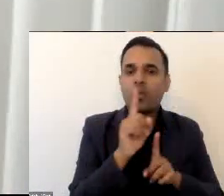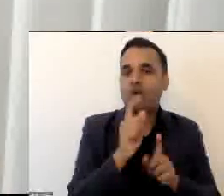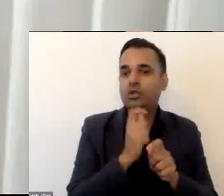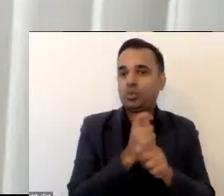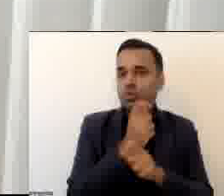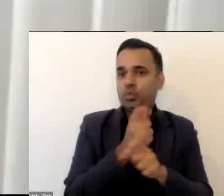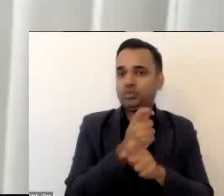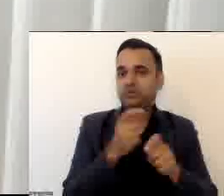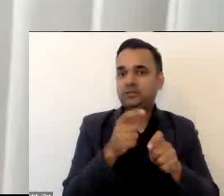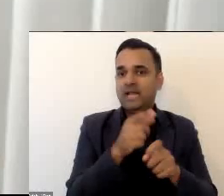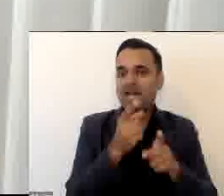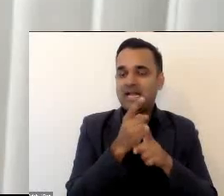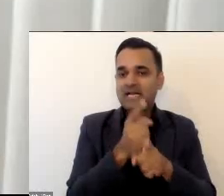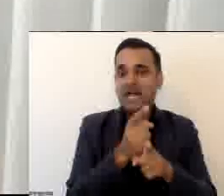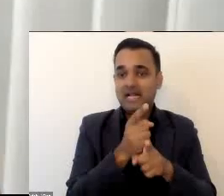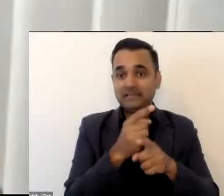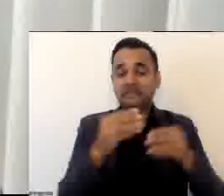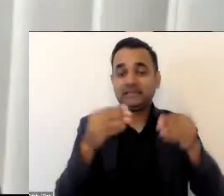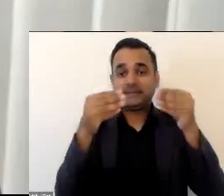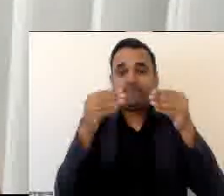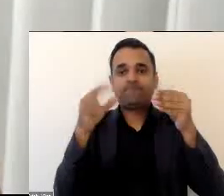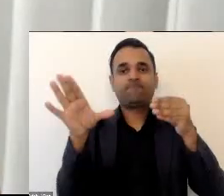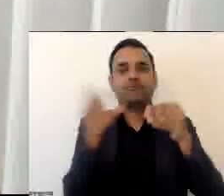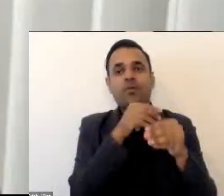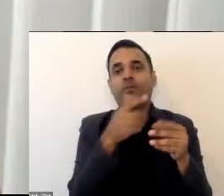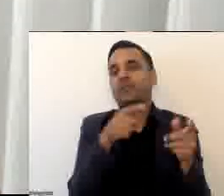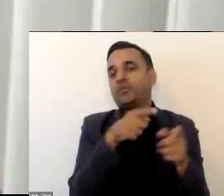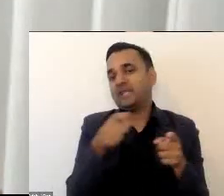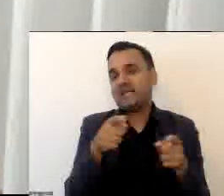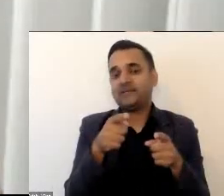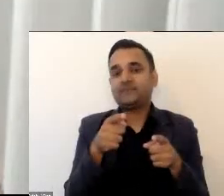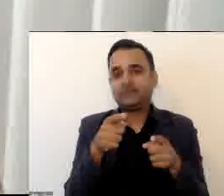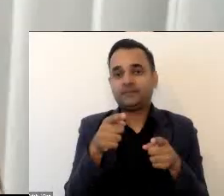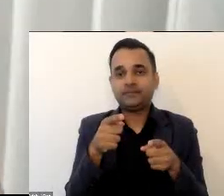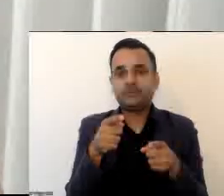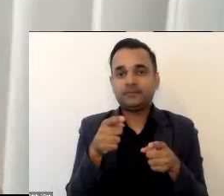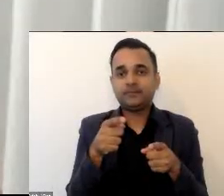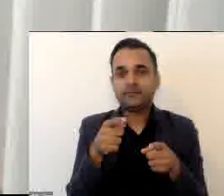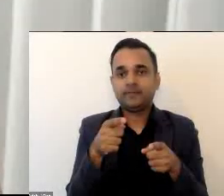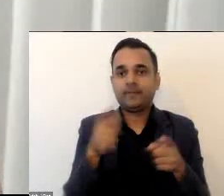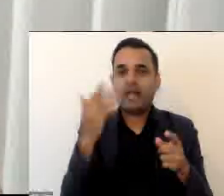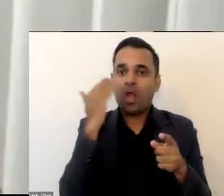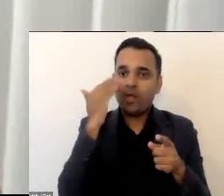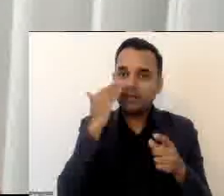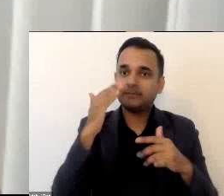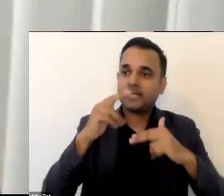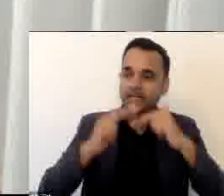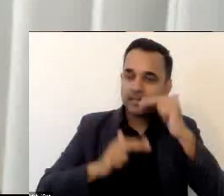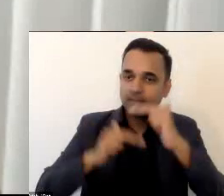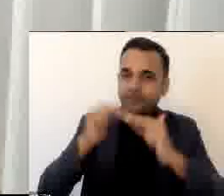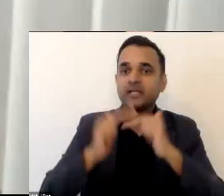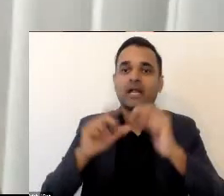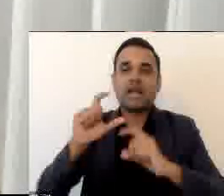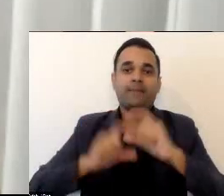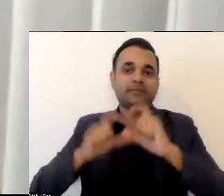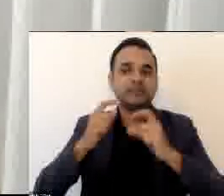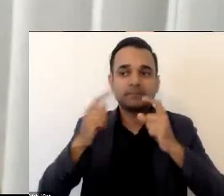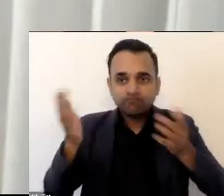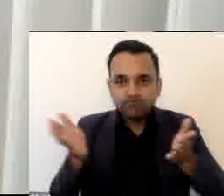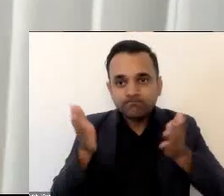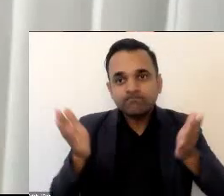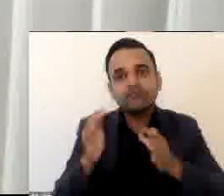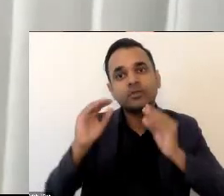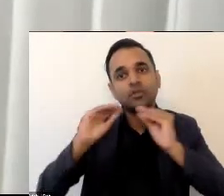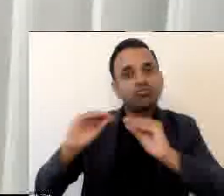but, you know, again, some of the work that we're doing right now is we're organizing trainings, you know, for the businesses